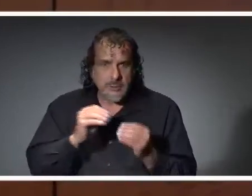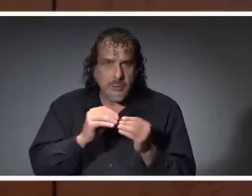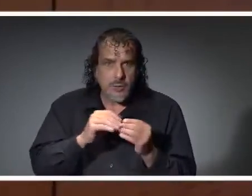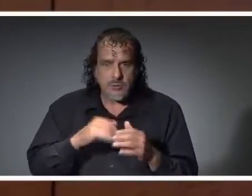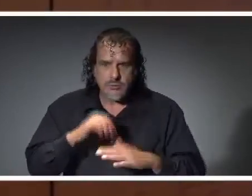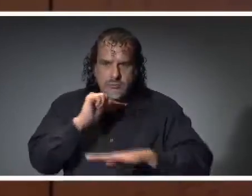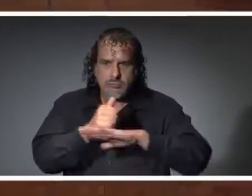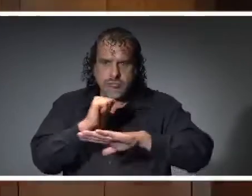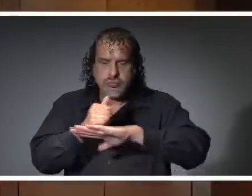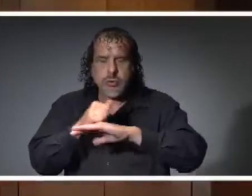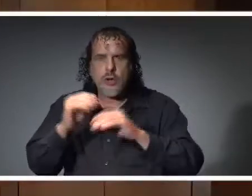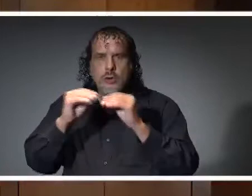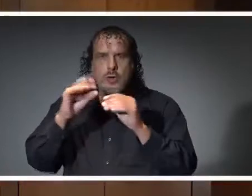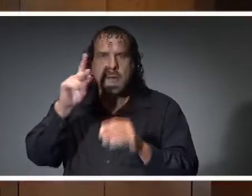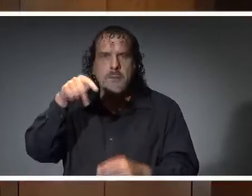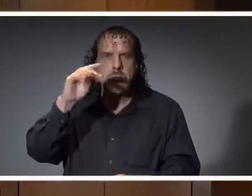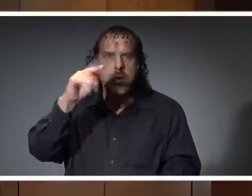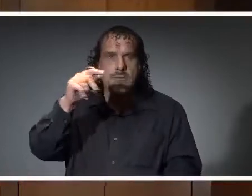there.